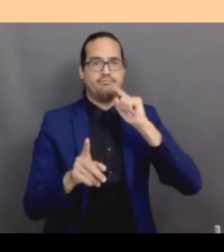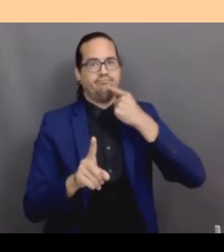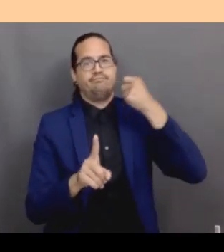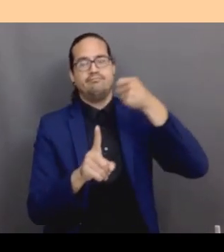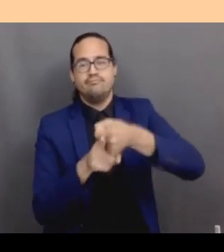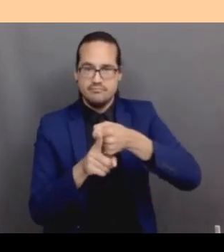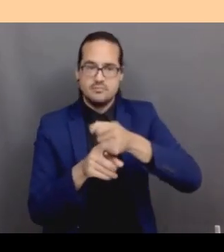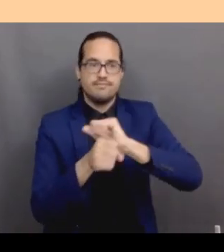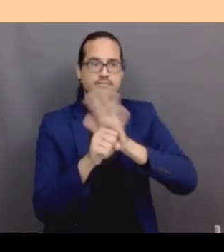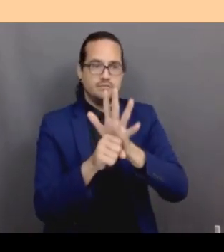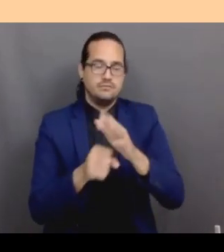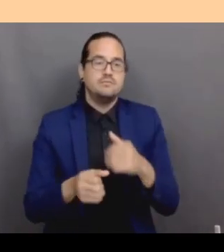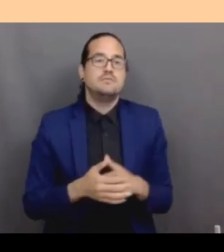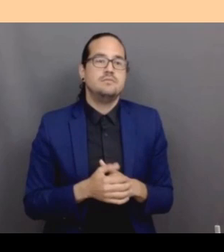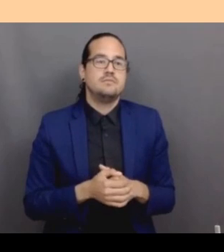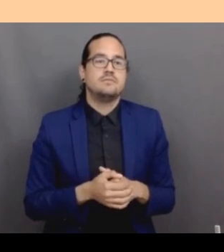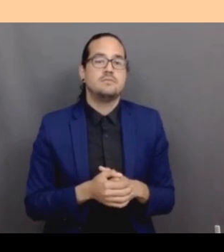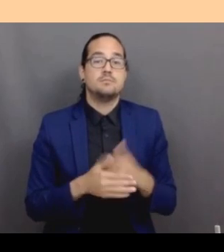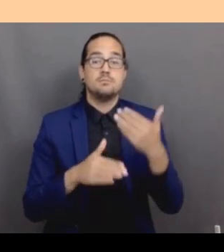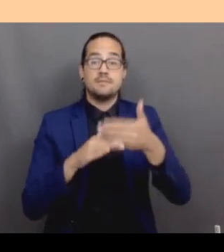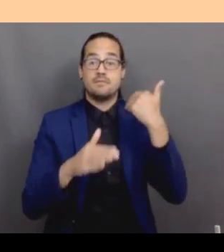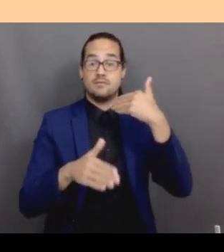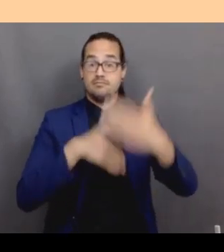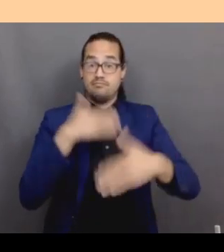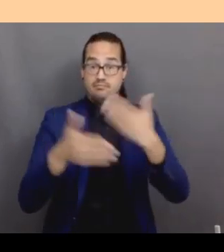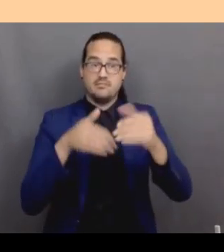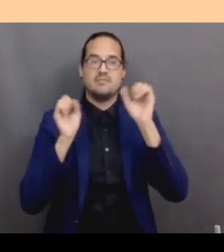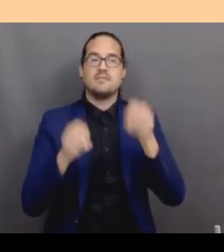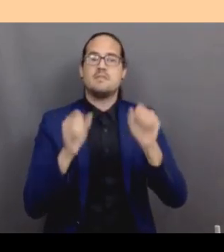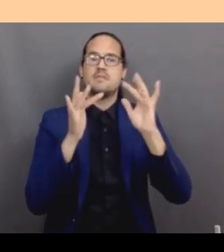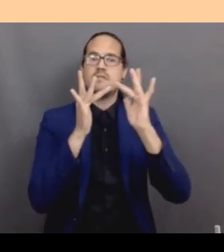coronavirus activity and resources in Marin by visiting